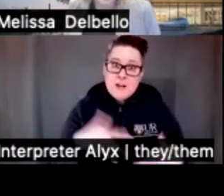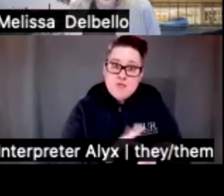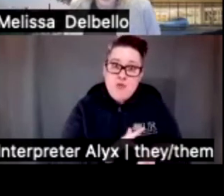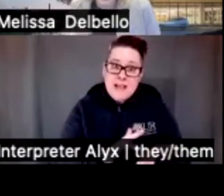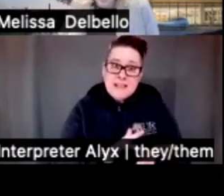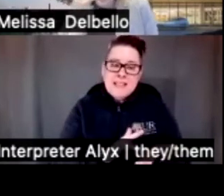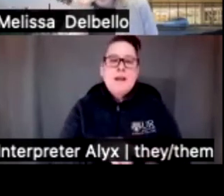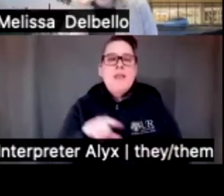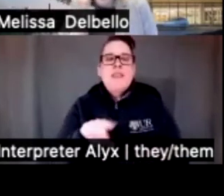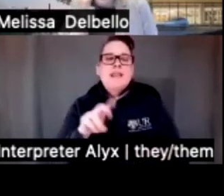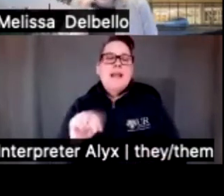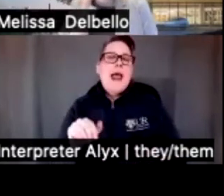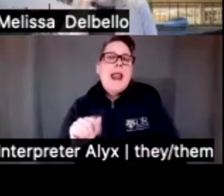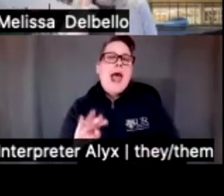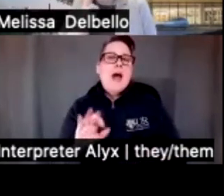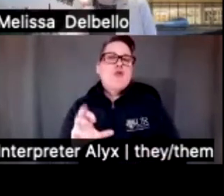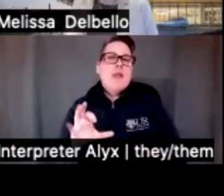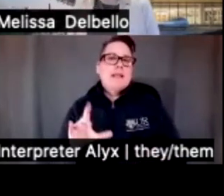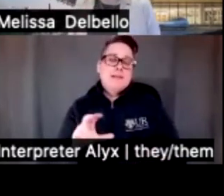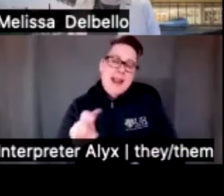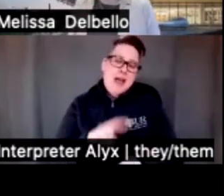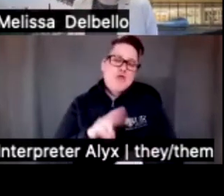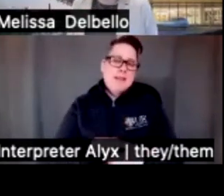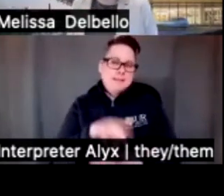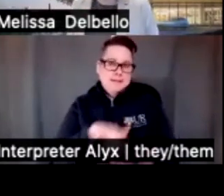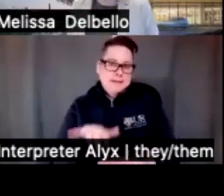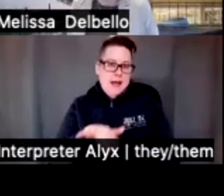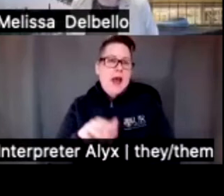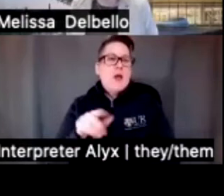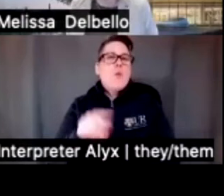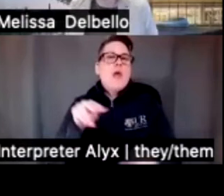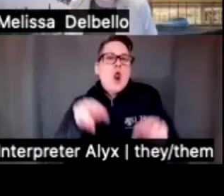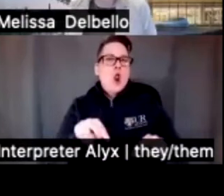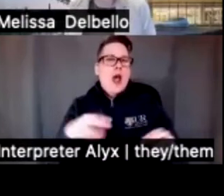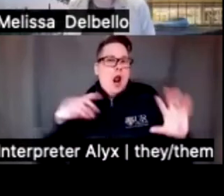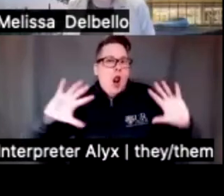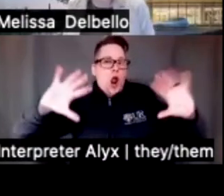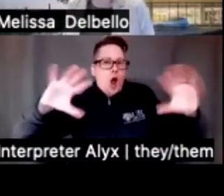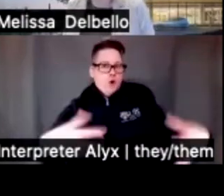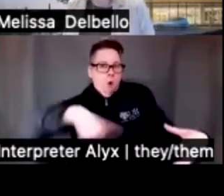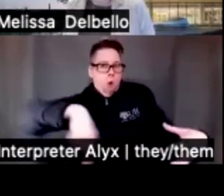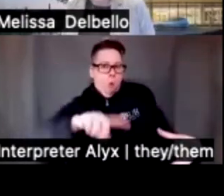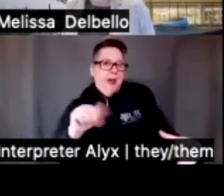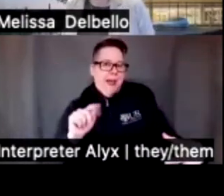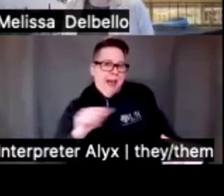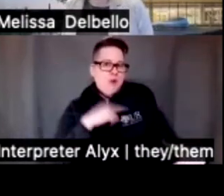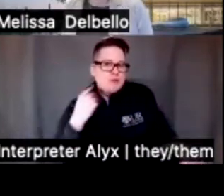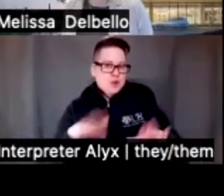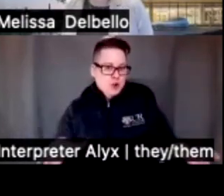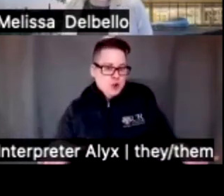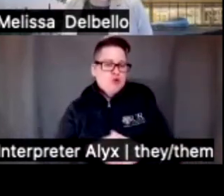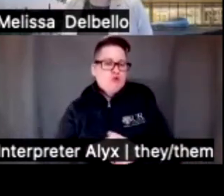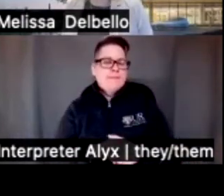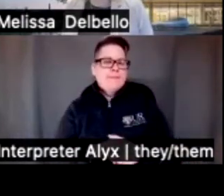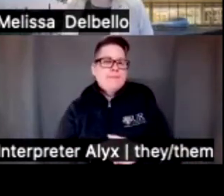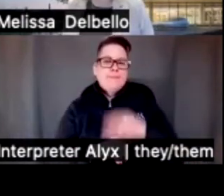naturalistic study that we did looking at our large cohort of at-risk kids and